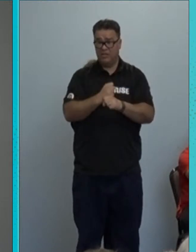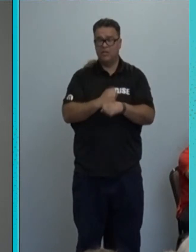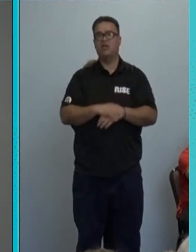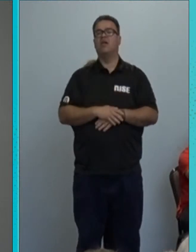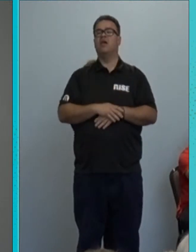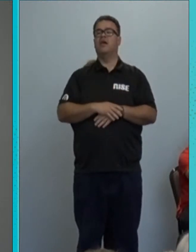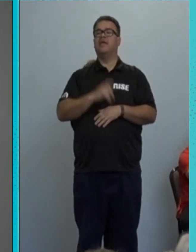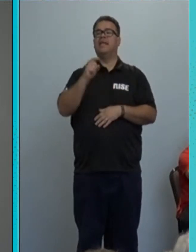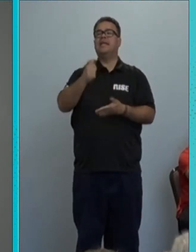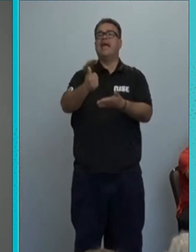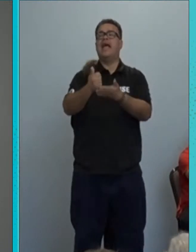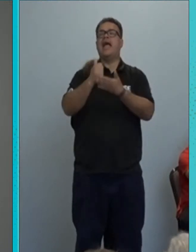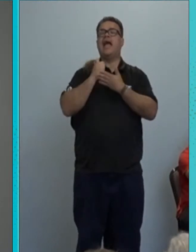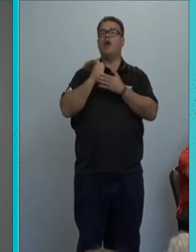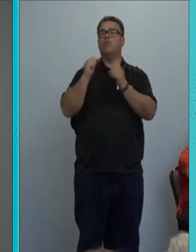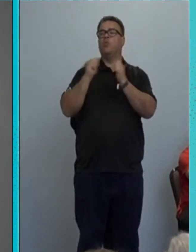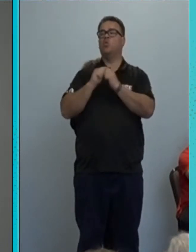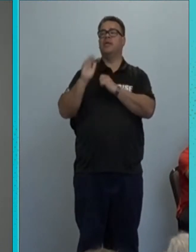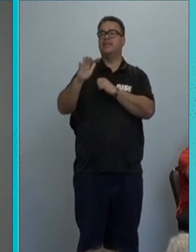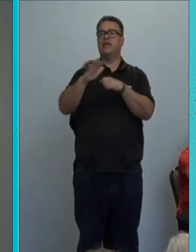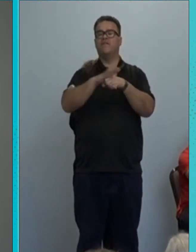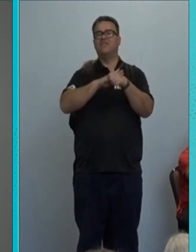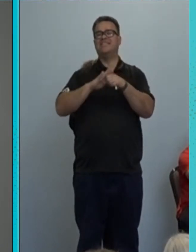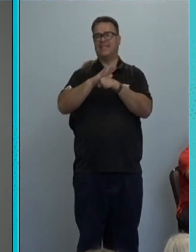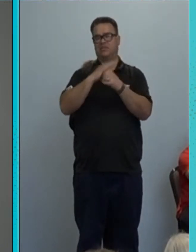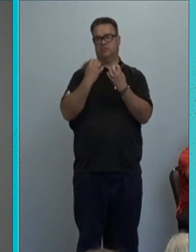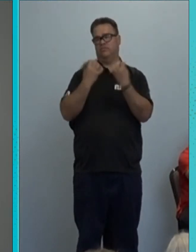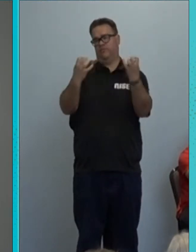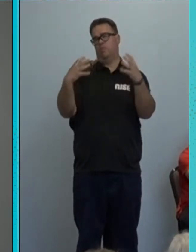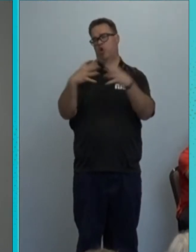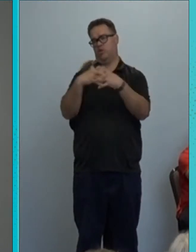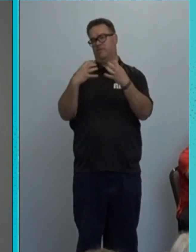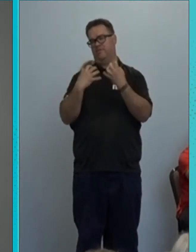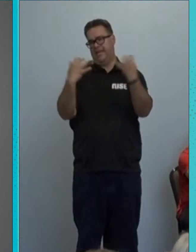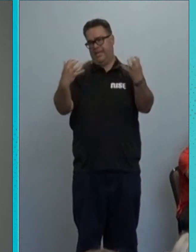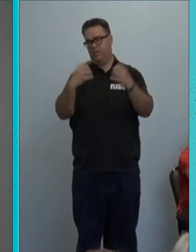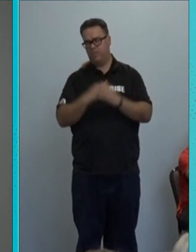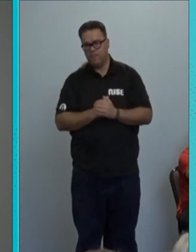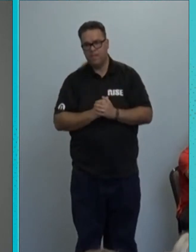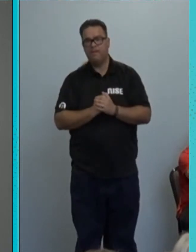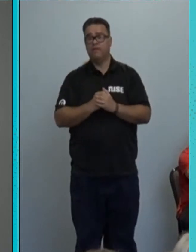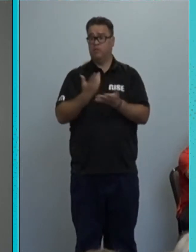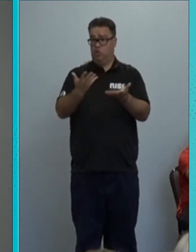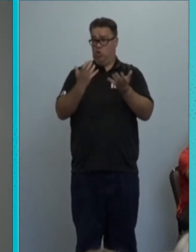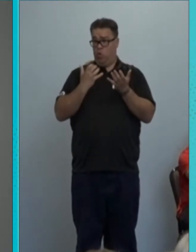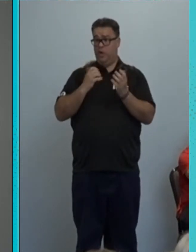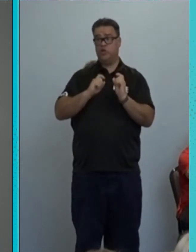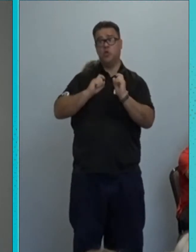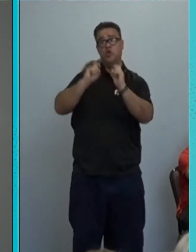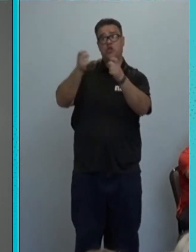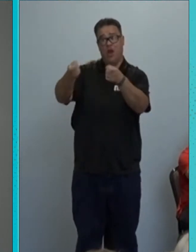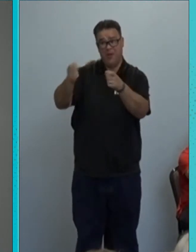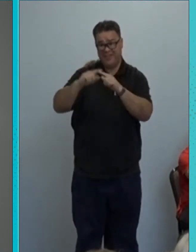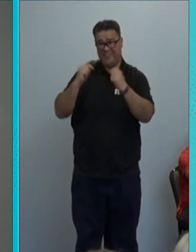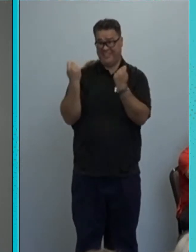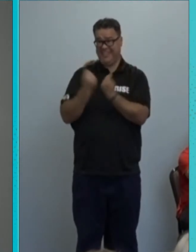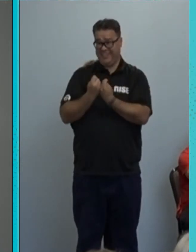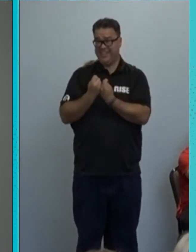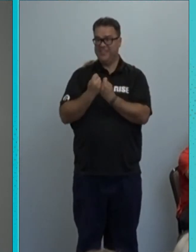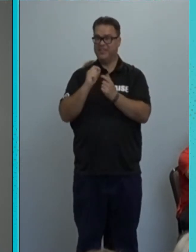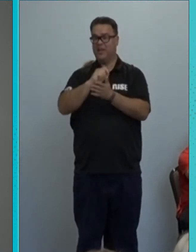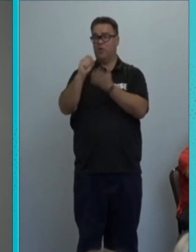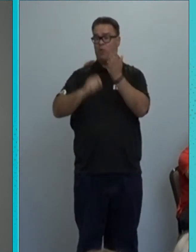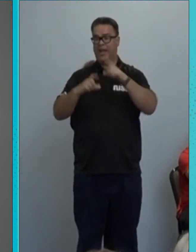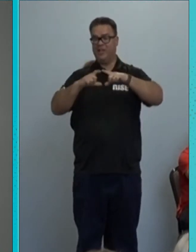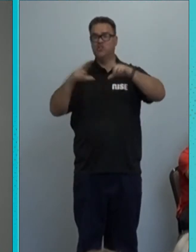They need some help with their facilities, though. So if you want to donate to the team, you can write